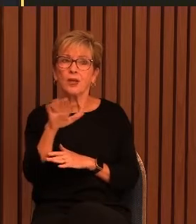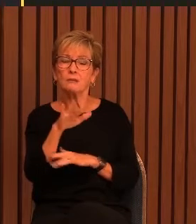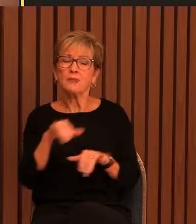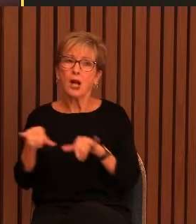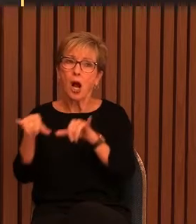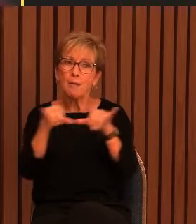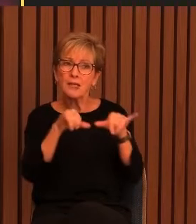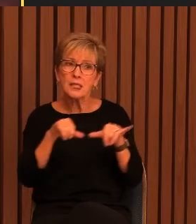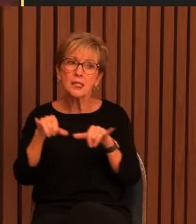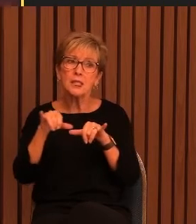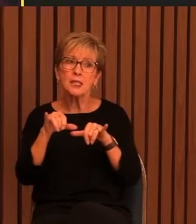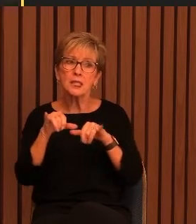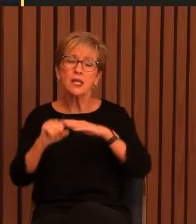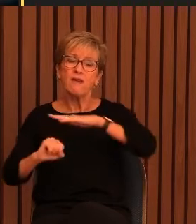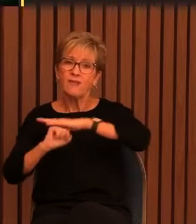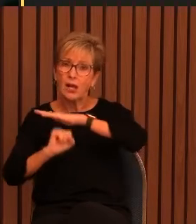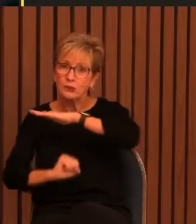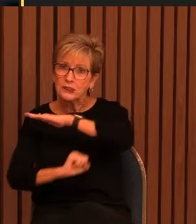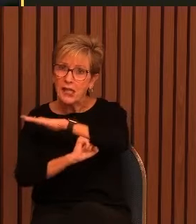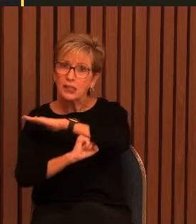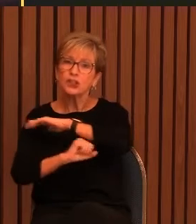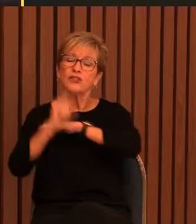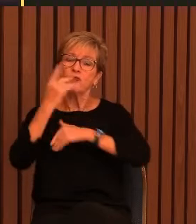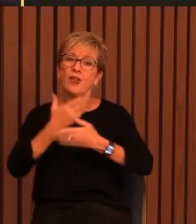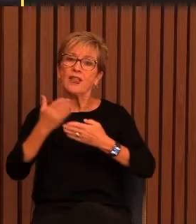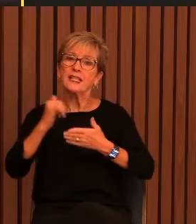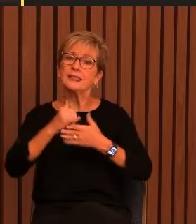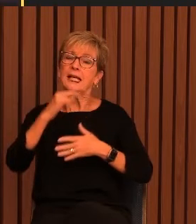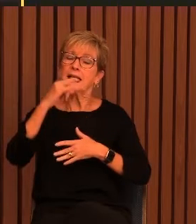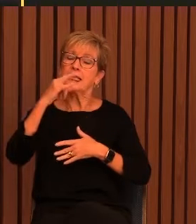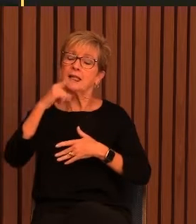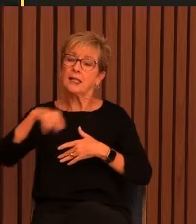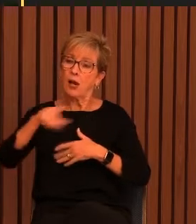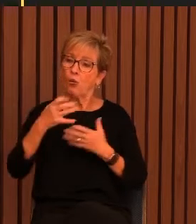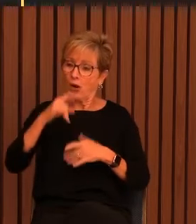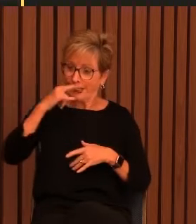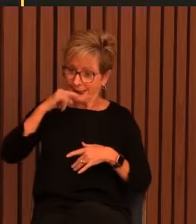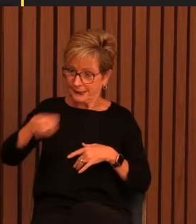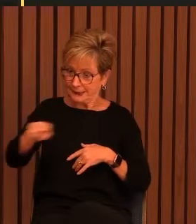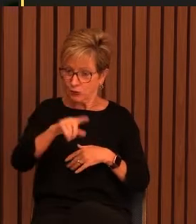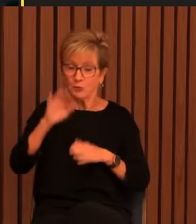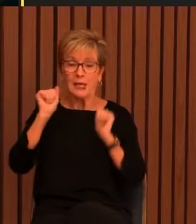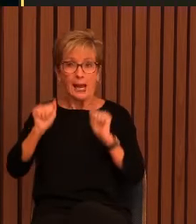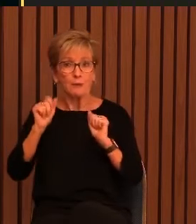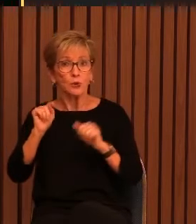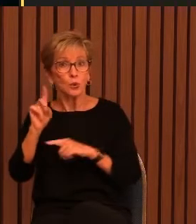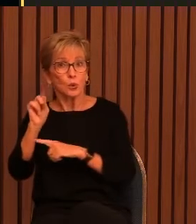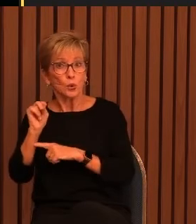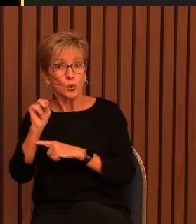common foundational things that folks want kids to be able to do beyond their academic